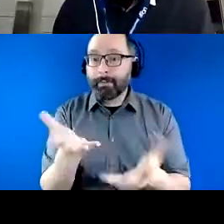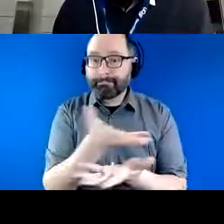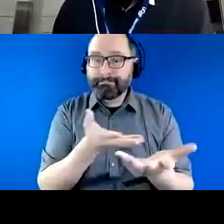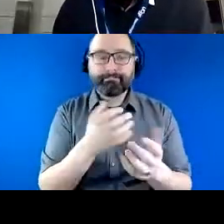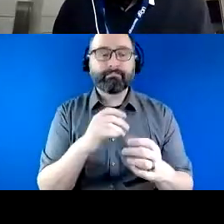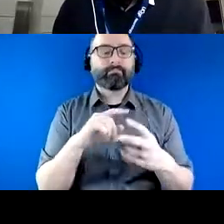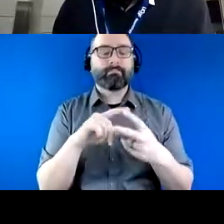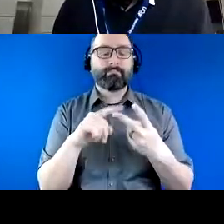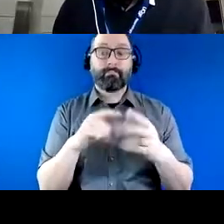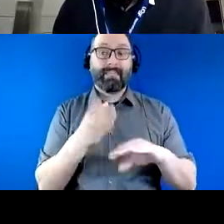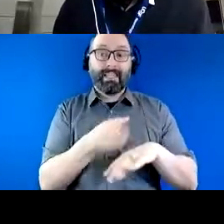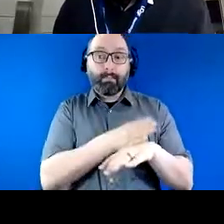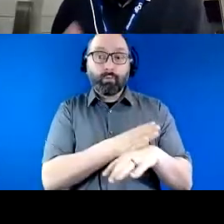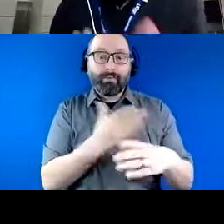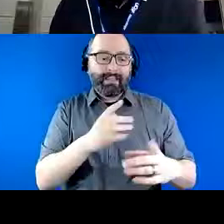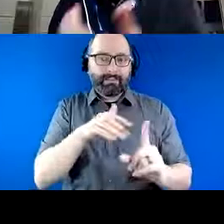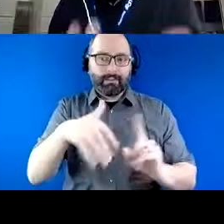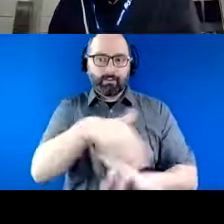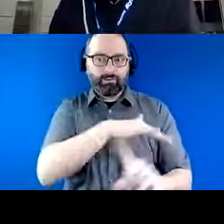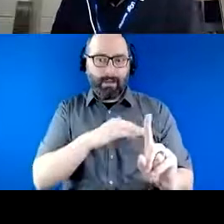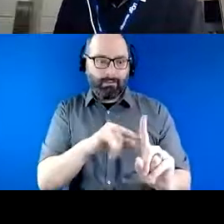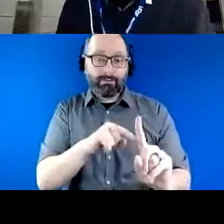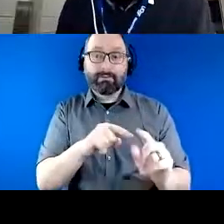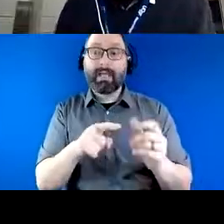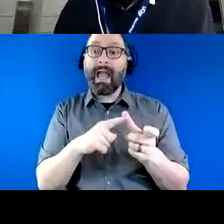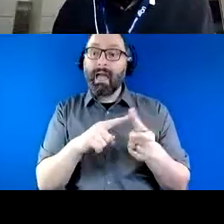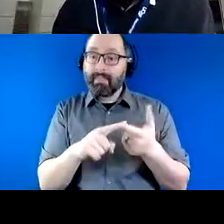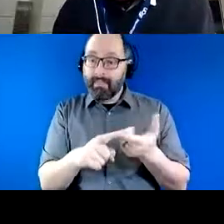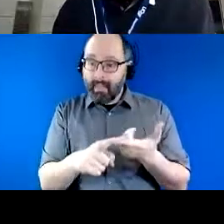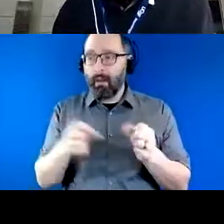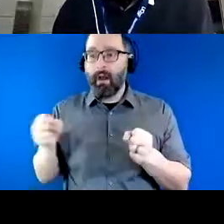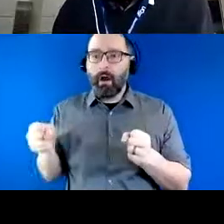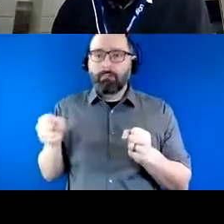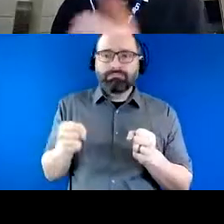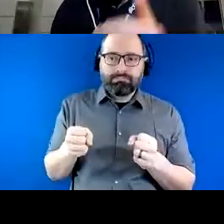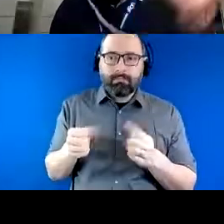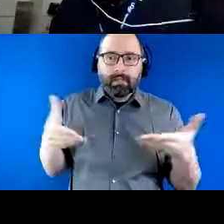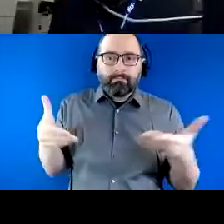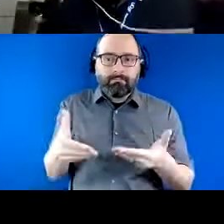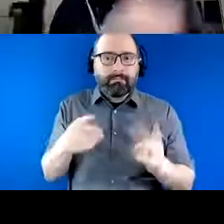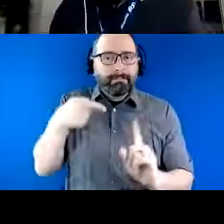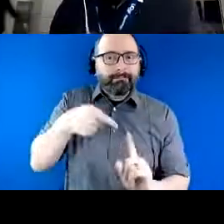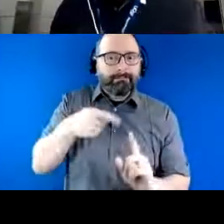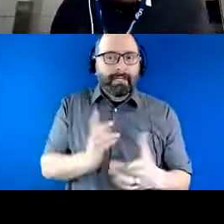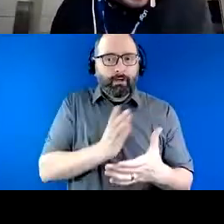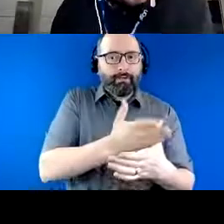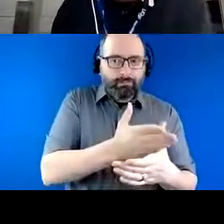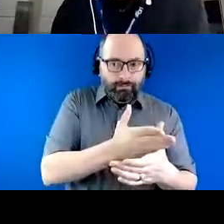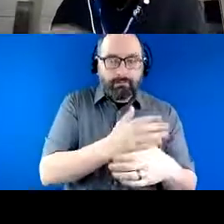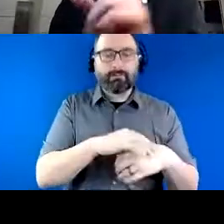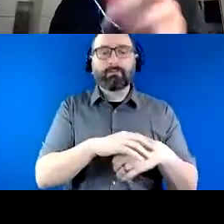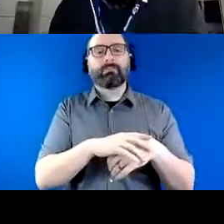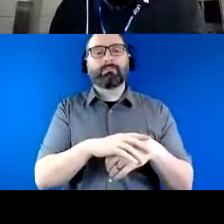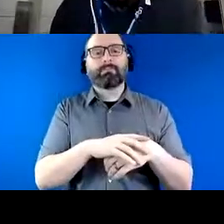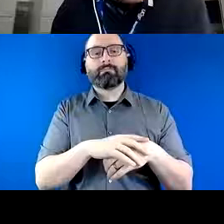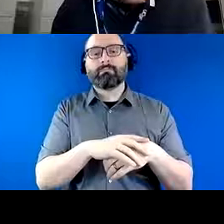improve things in the surroundings for the patient. And then, yeah, let's introduce specific interventions, as I mentioned before